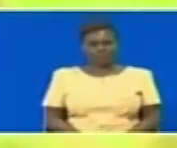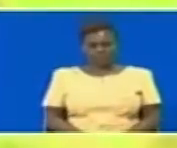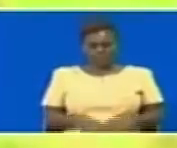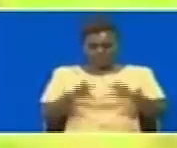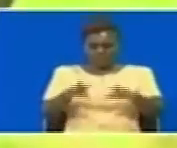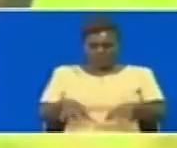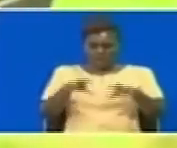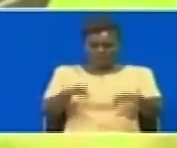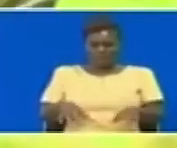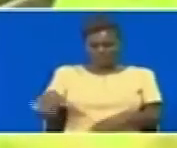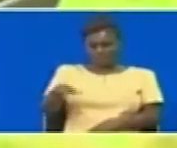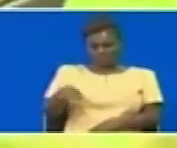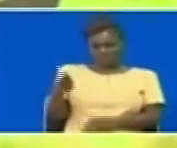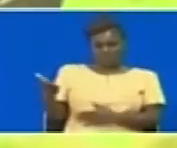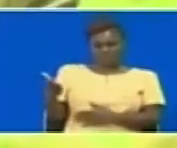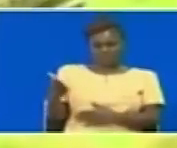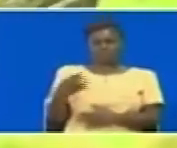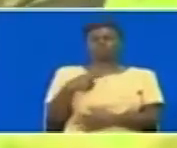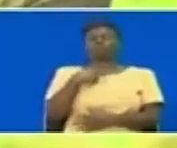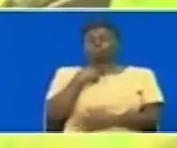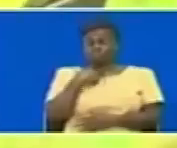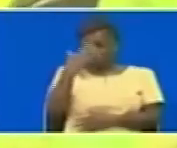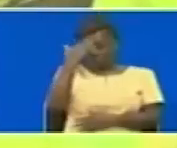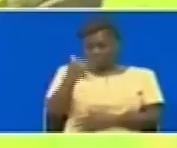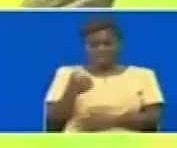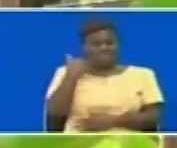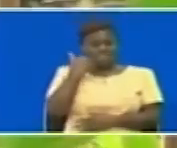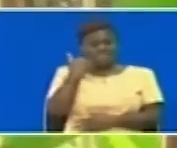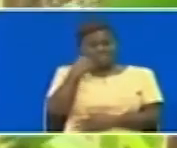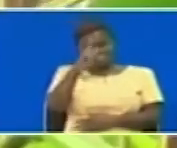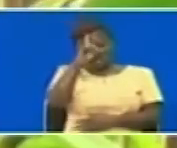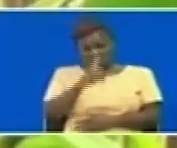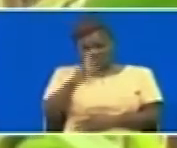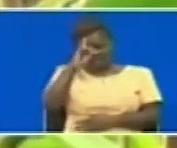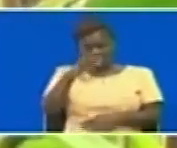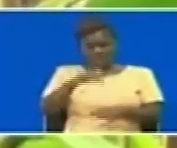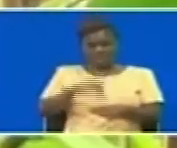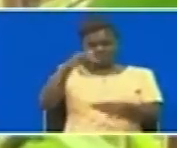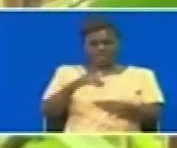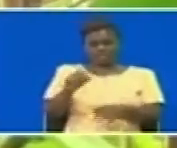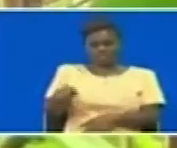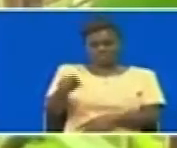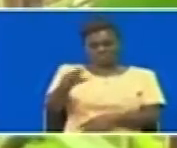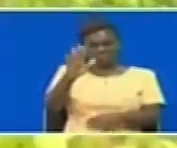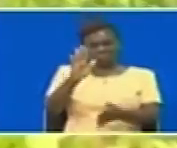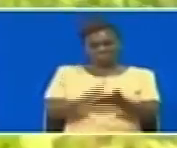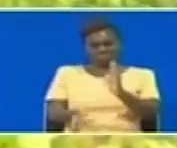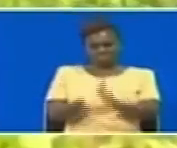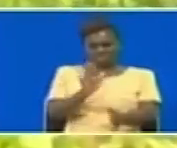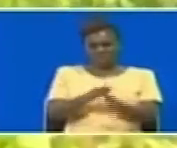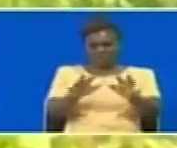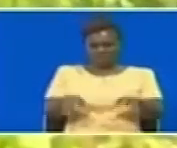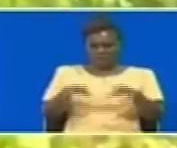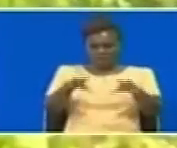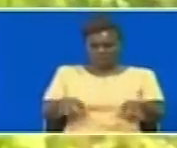Farmers in Elgeyo Marakwet are at crossroads following a deadly maize disease that has rendered their crop useless. The farmers have